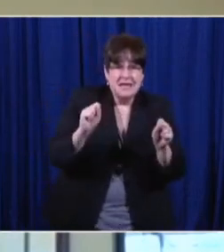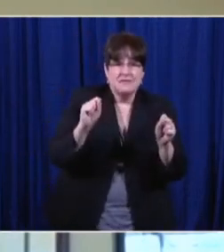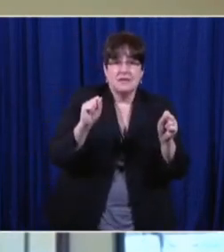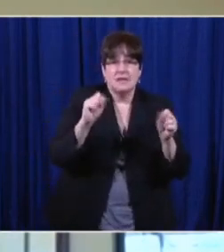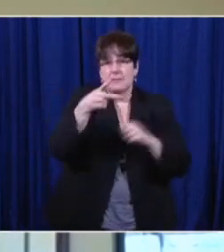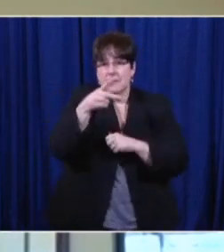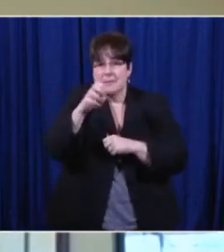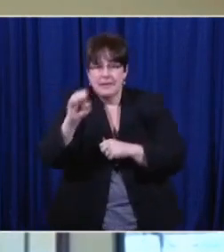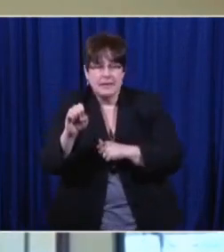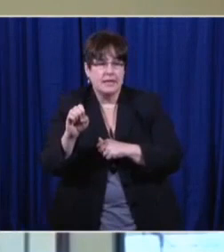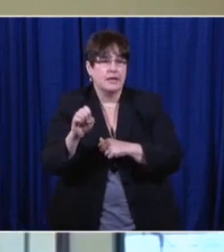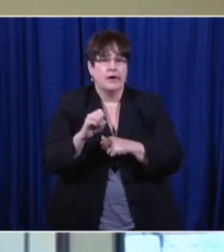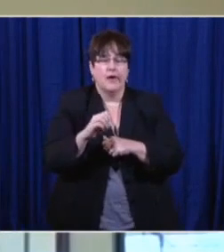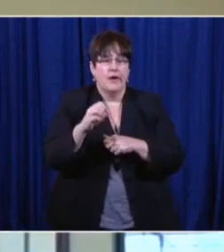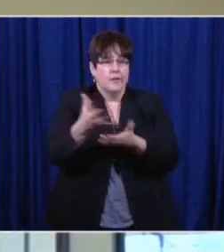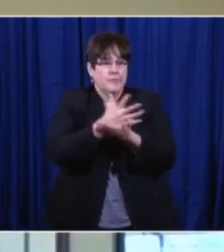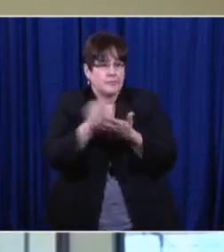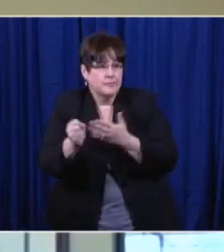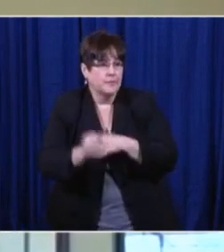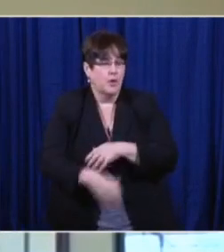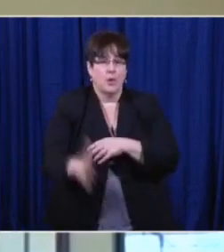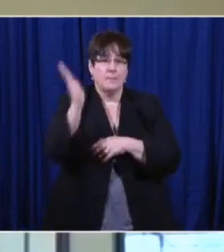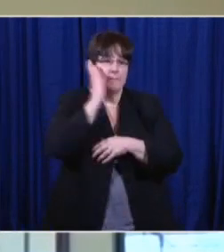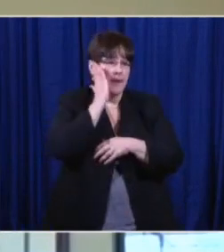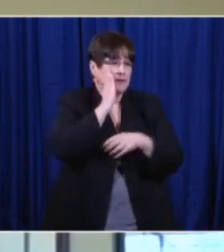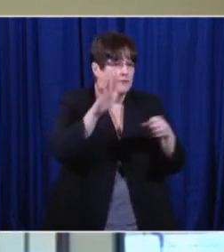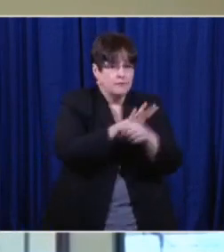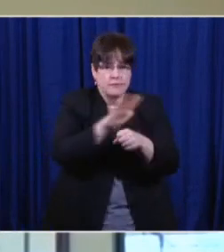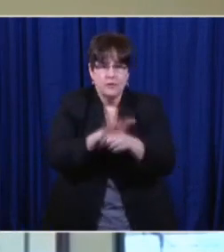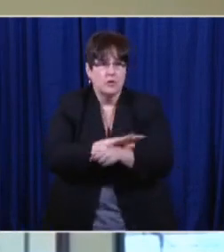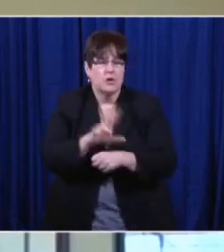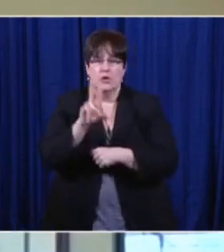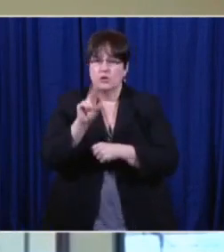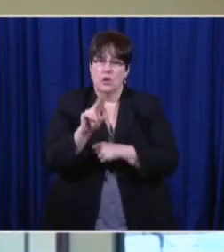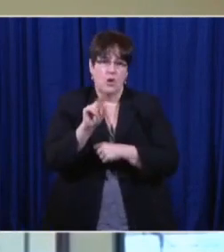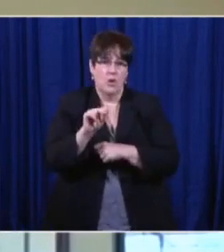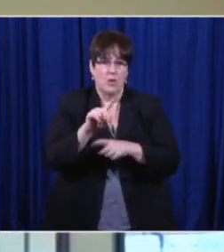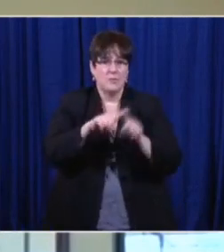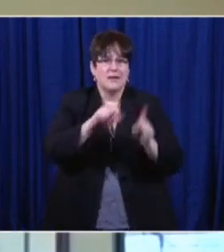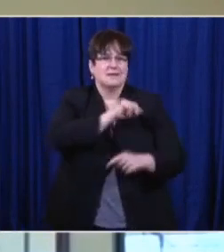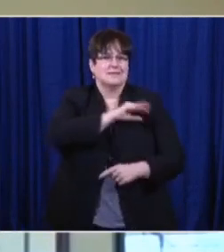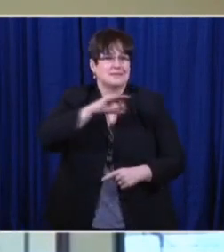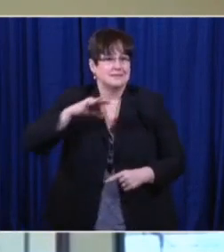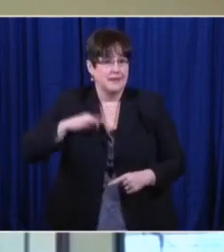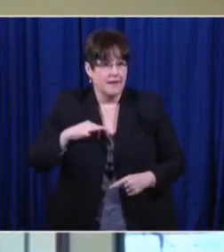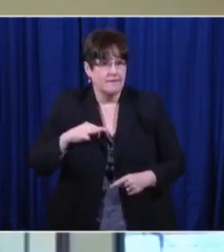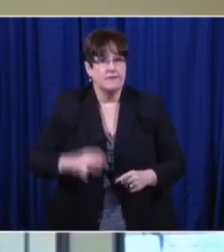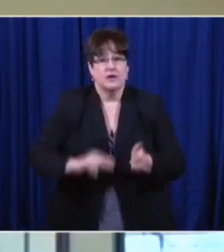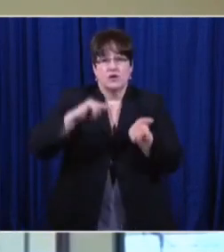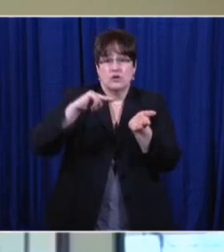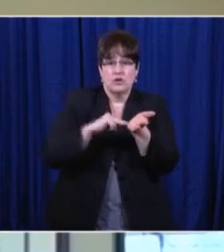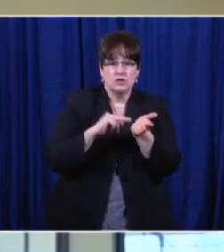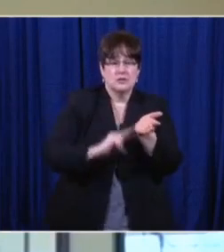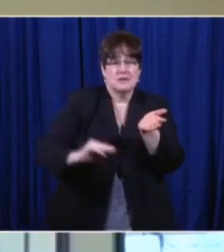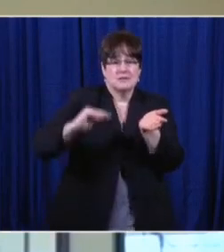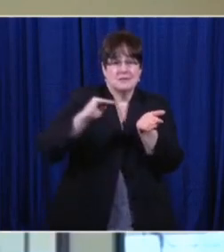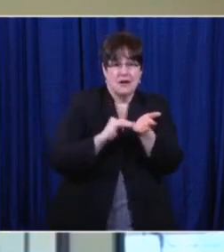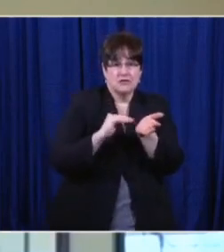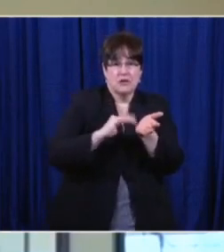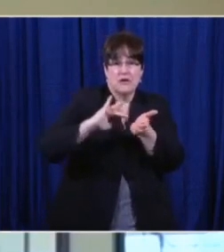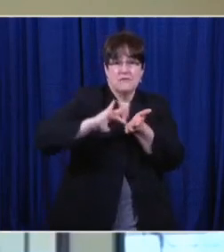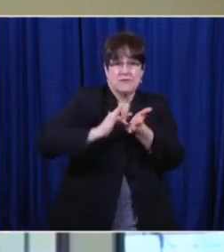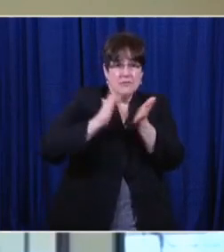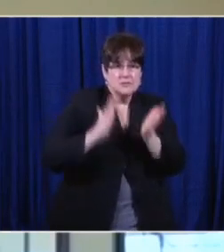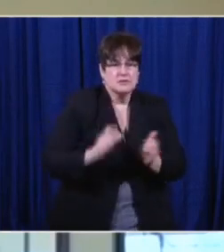physical beds, but because we're exhausting the available supply of trained personnel. Our nurses, physicians, pharmacists,